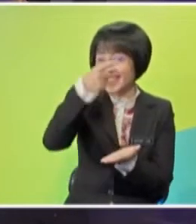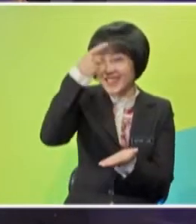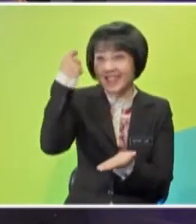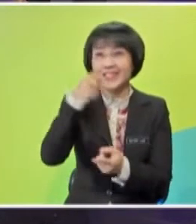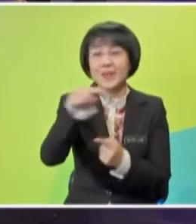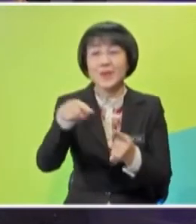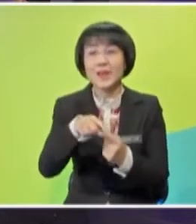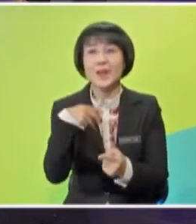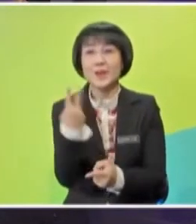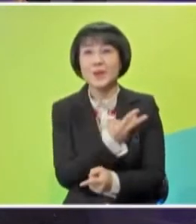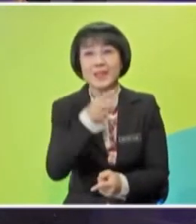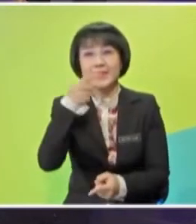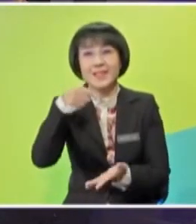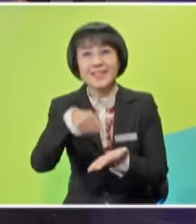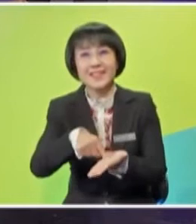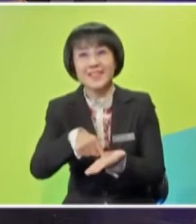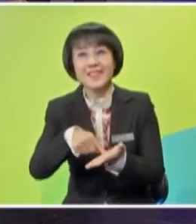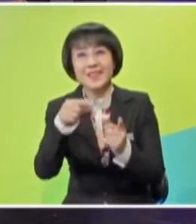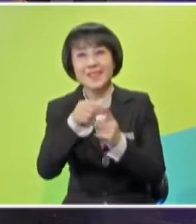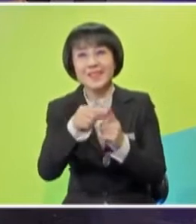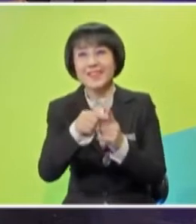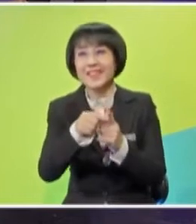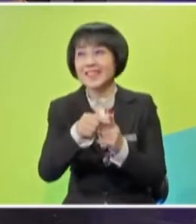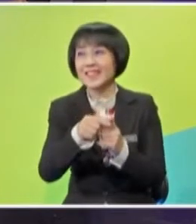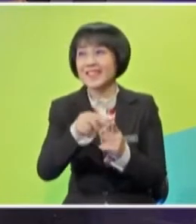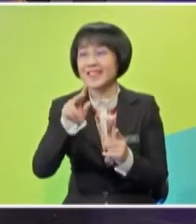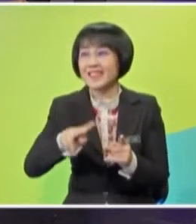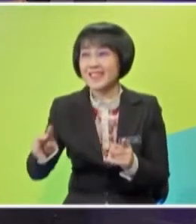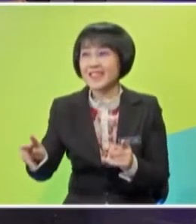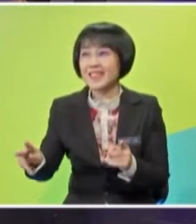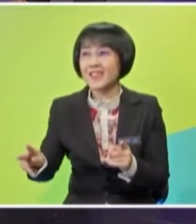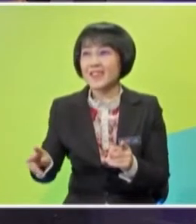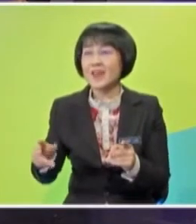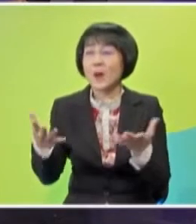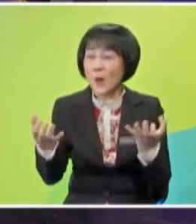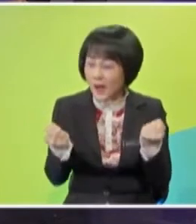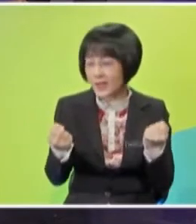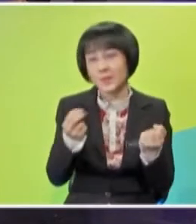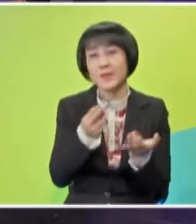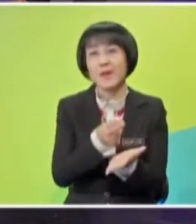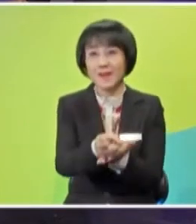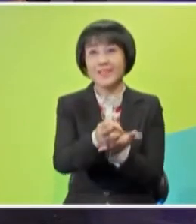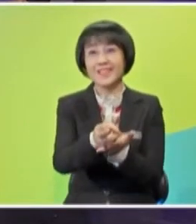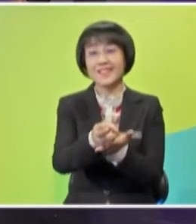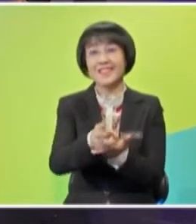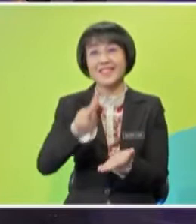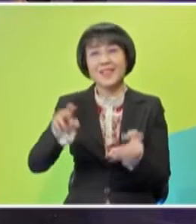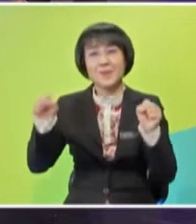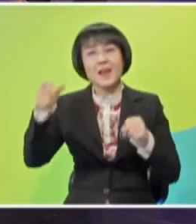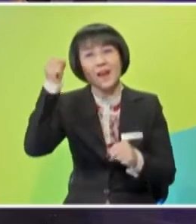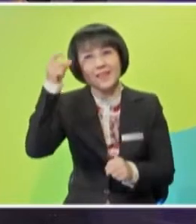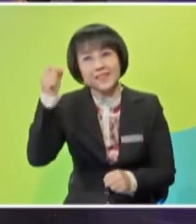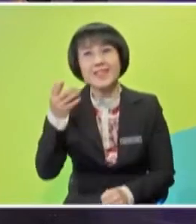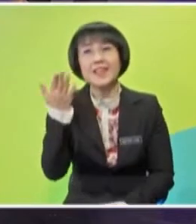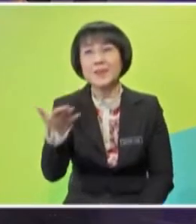we say this word, like the pupils try to understand that you are trying to be honest with them and they would understand you better. It